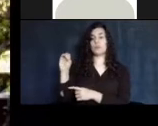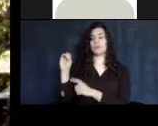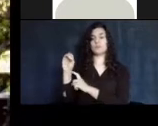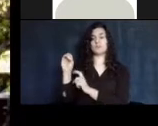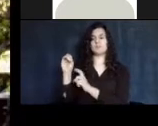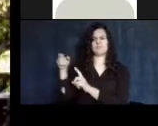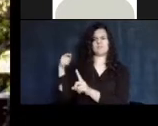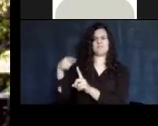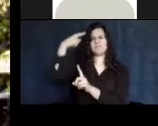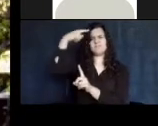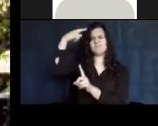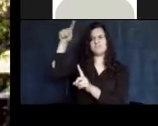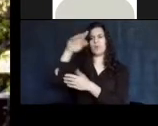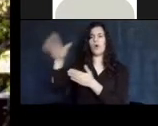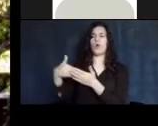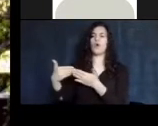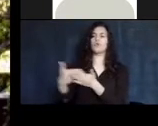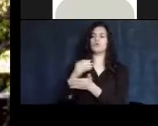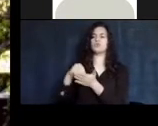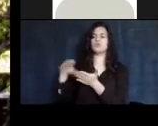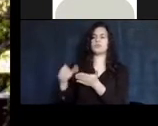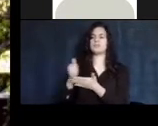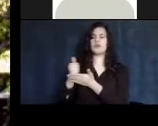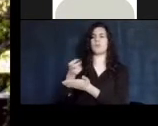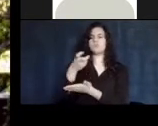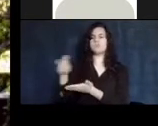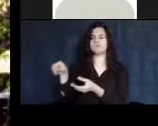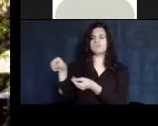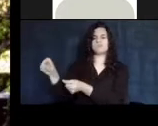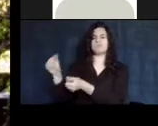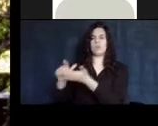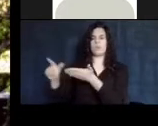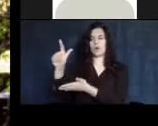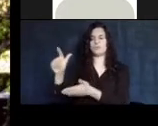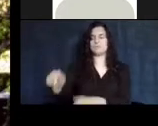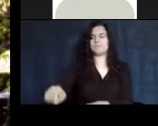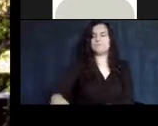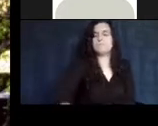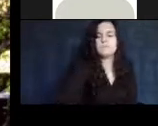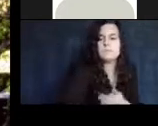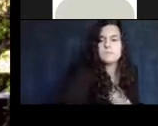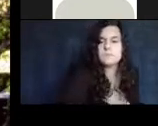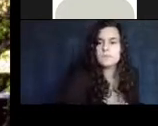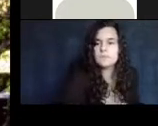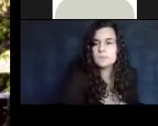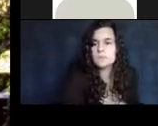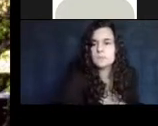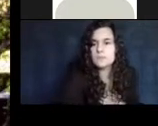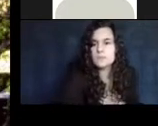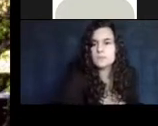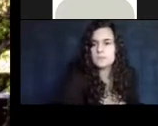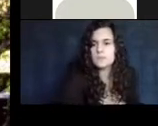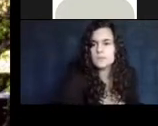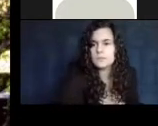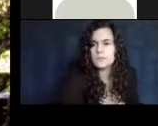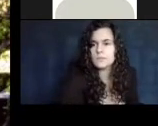to help all new students with their transition to Lamar University. So at orientation, you'll receive information